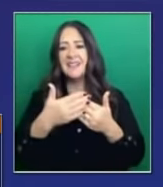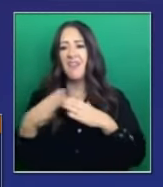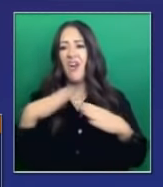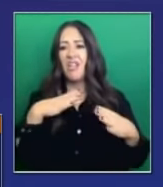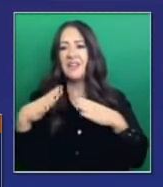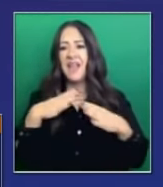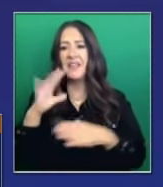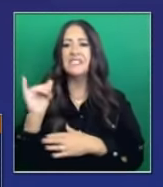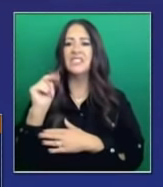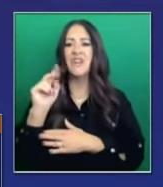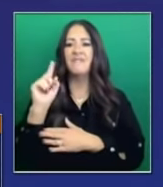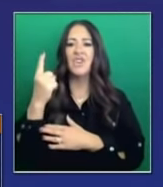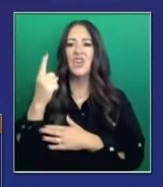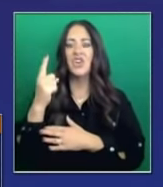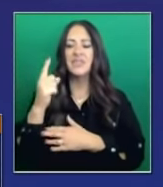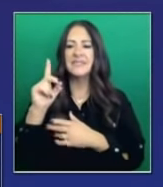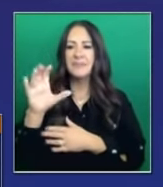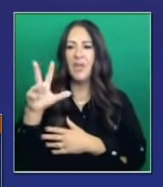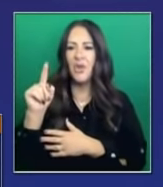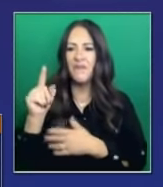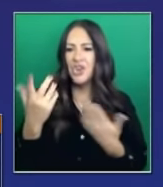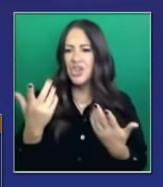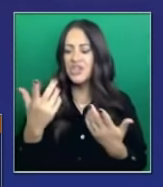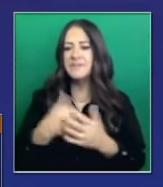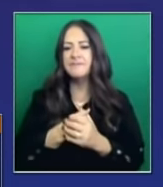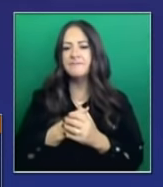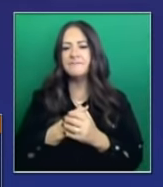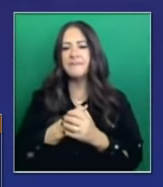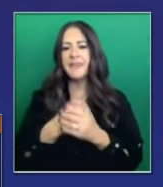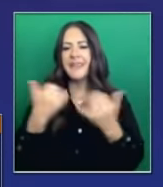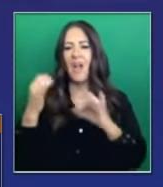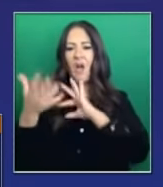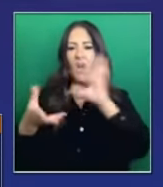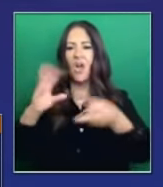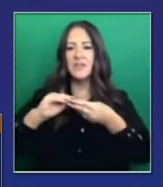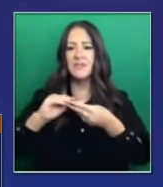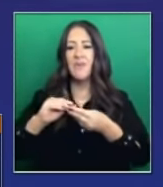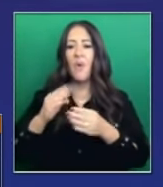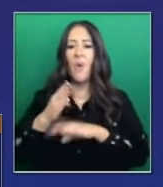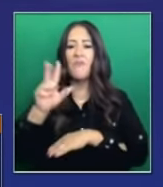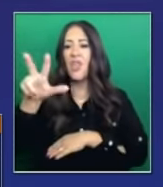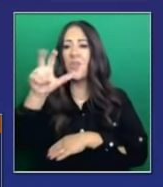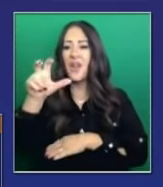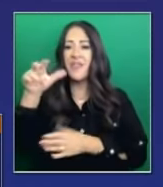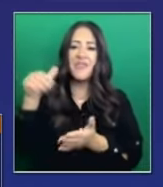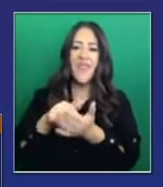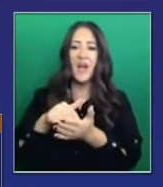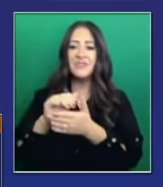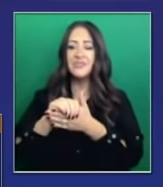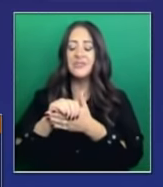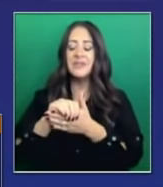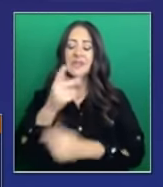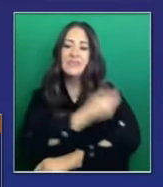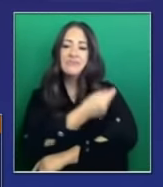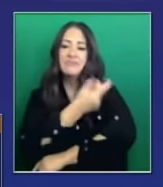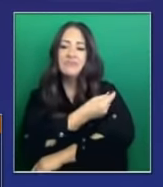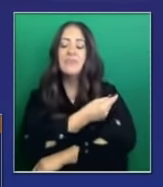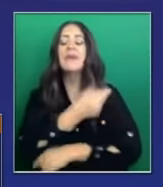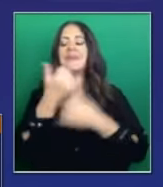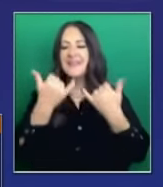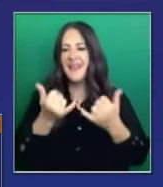to 301,000, now a little over 300,000 doses of the vaccine have been administered. These have been